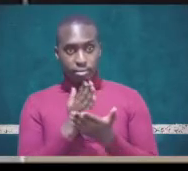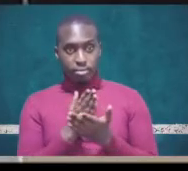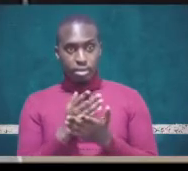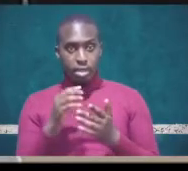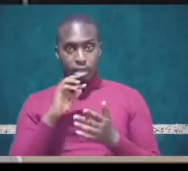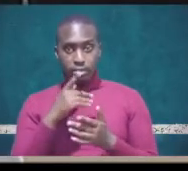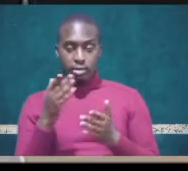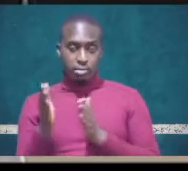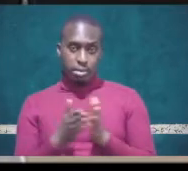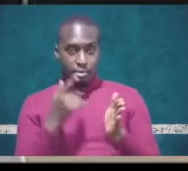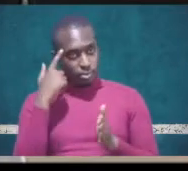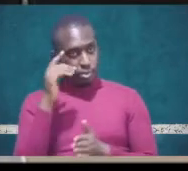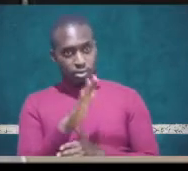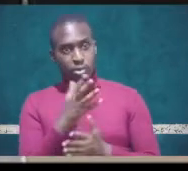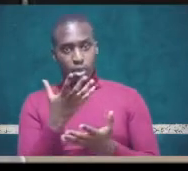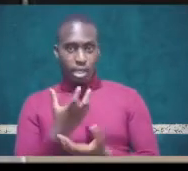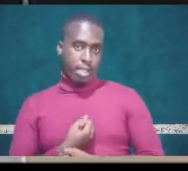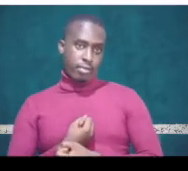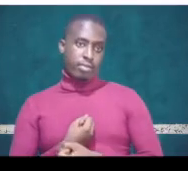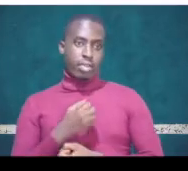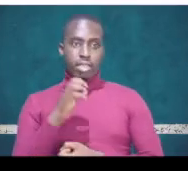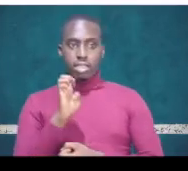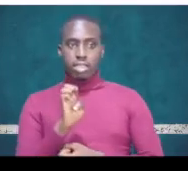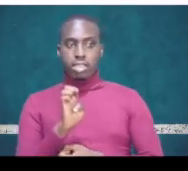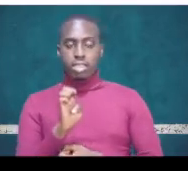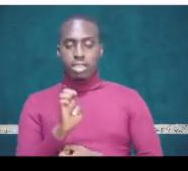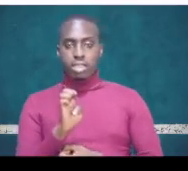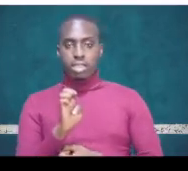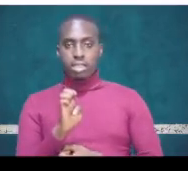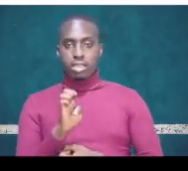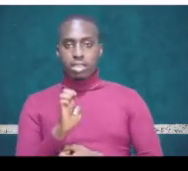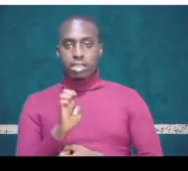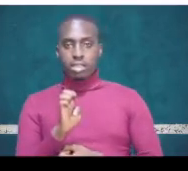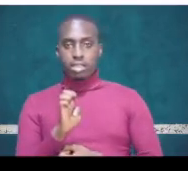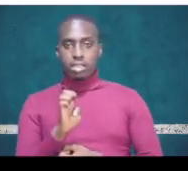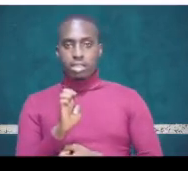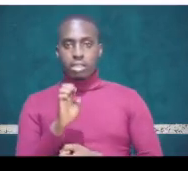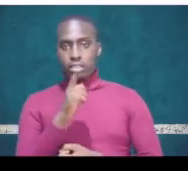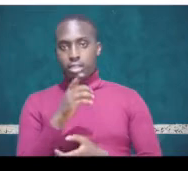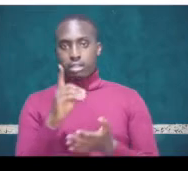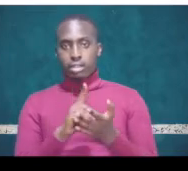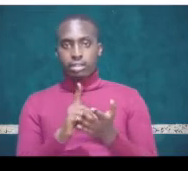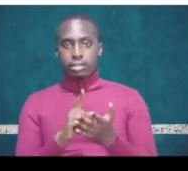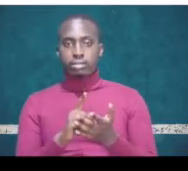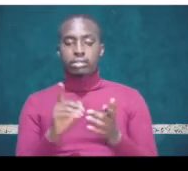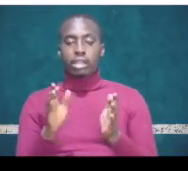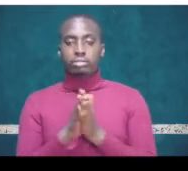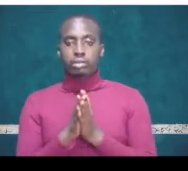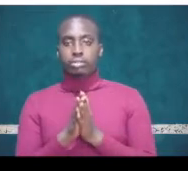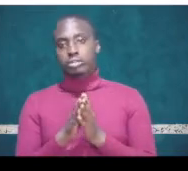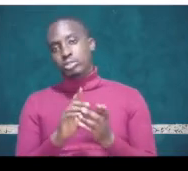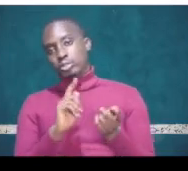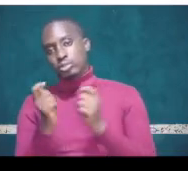that I have prepared for you, we have E1, That is the data, and then we substitute it